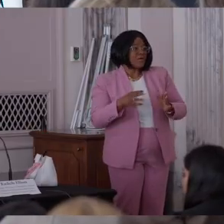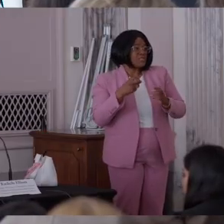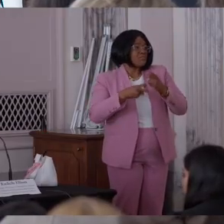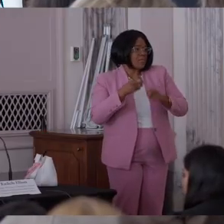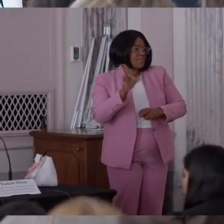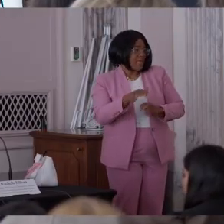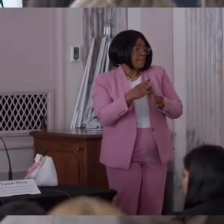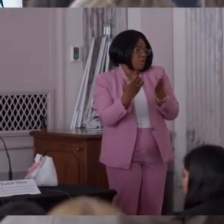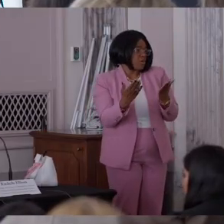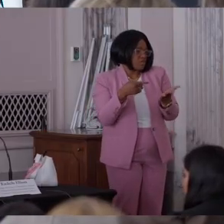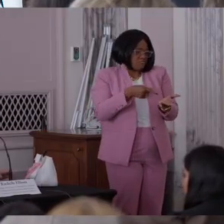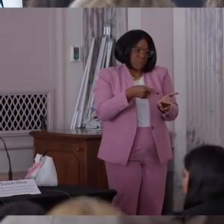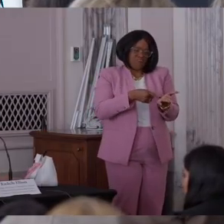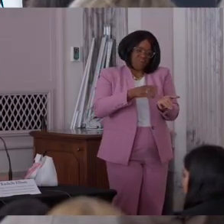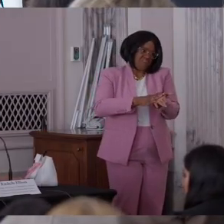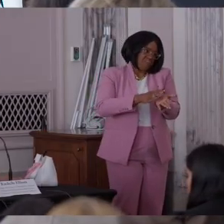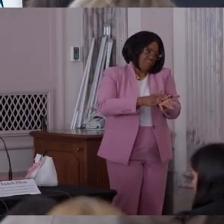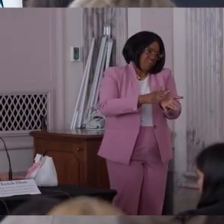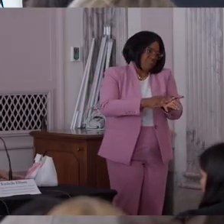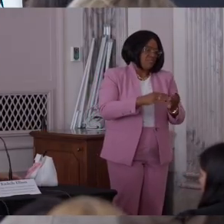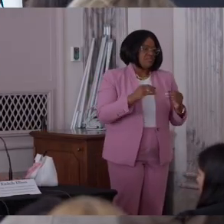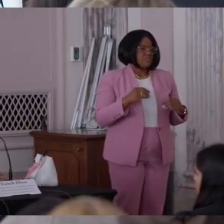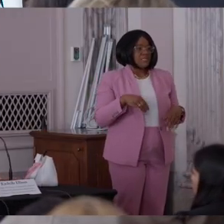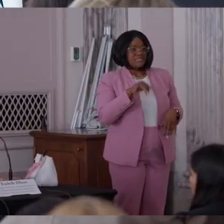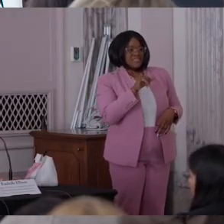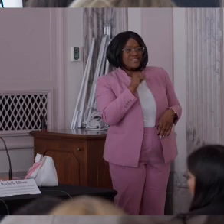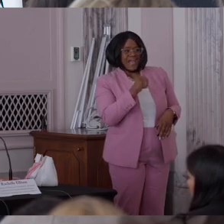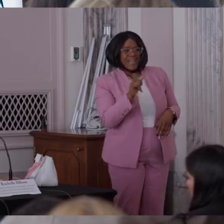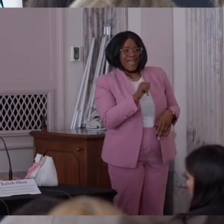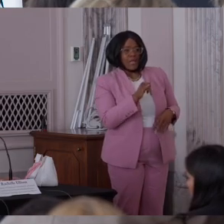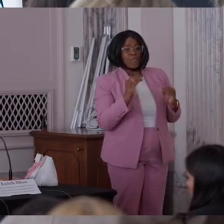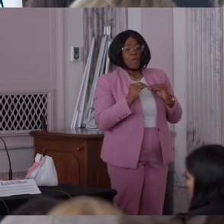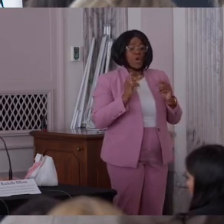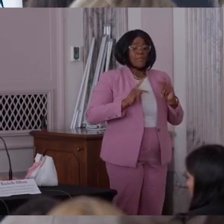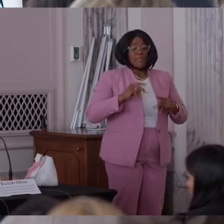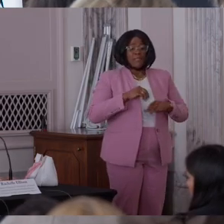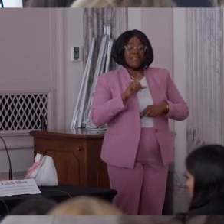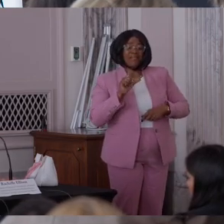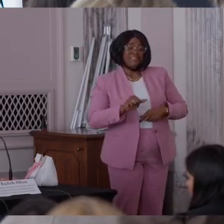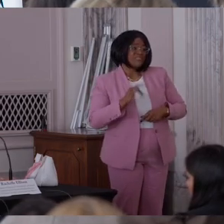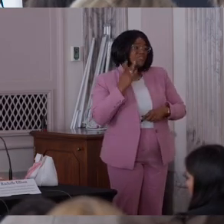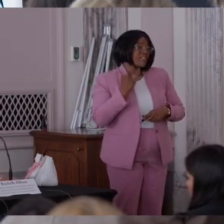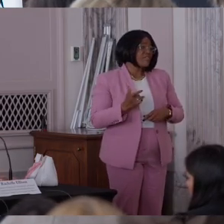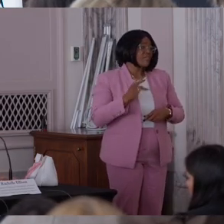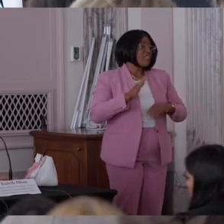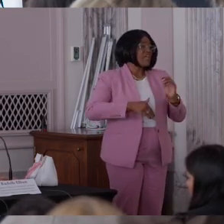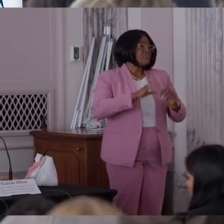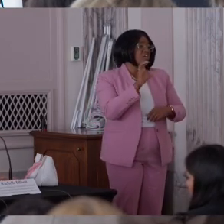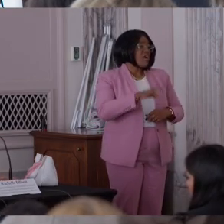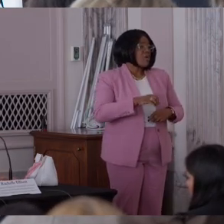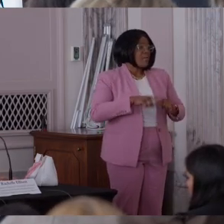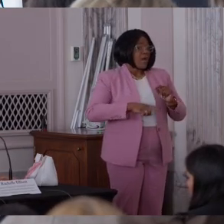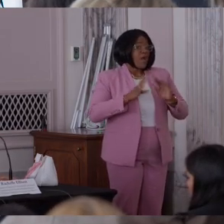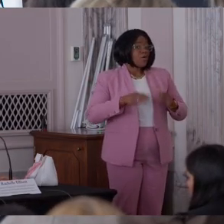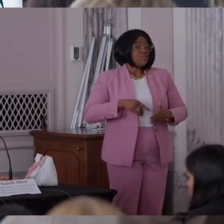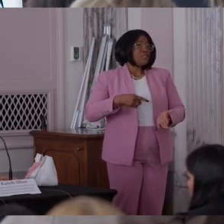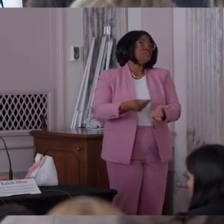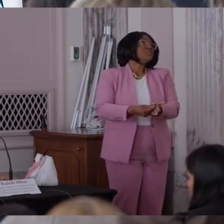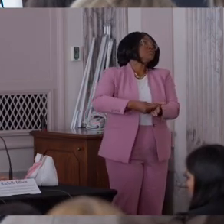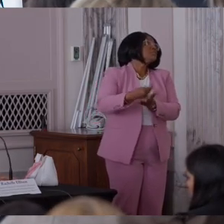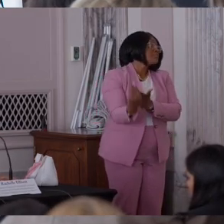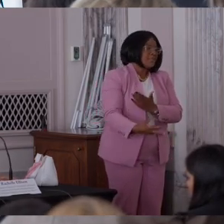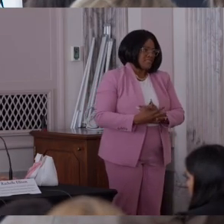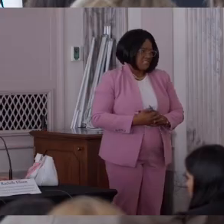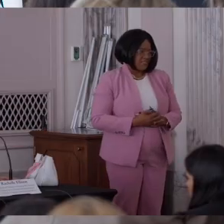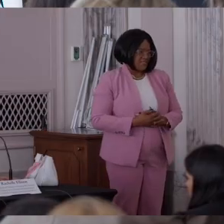about, it's not like there's more mentally ill people in Los Angeles than there is in Chicago. It's that housing's more expensive. And so you see that,